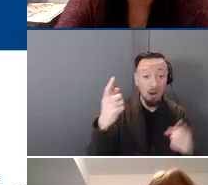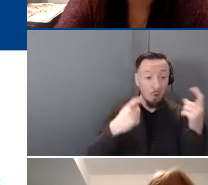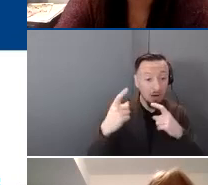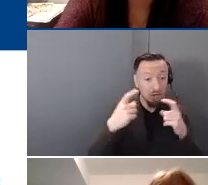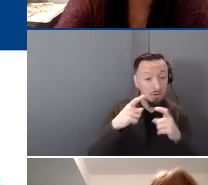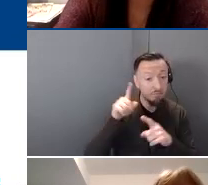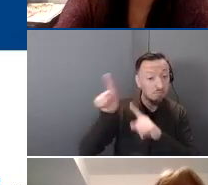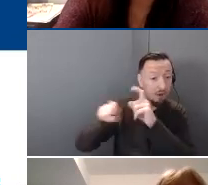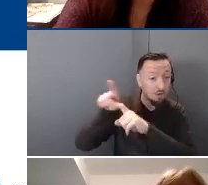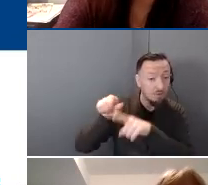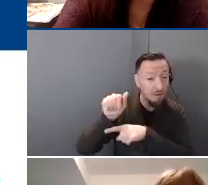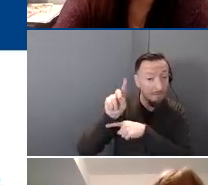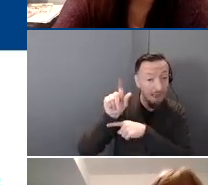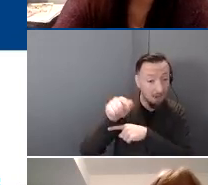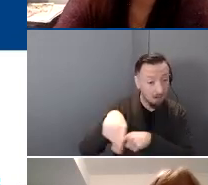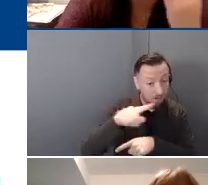Amanda?